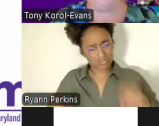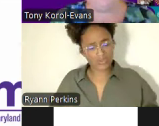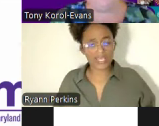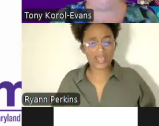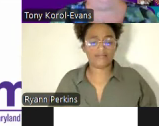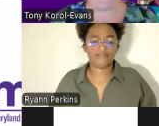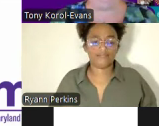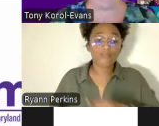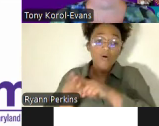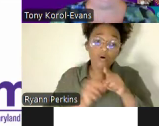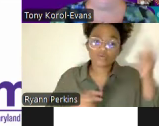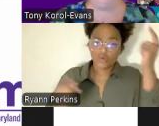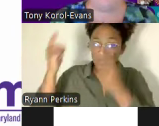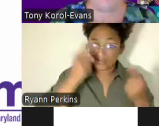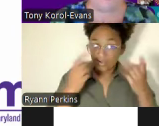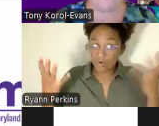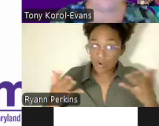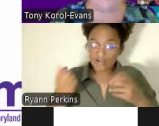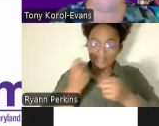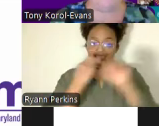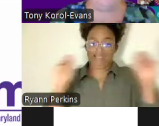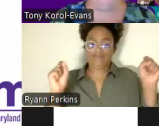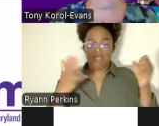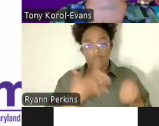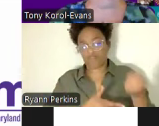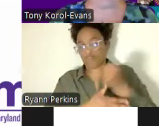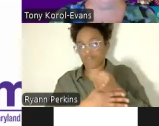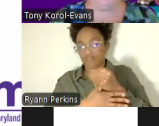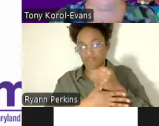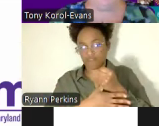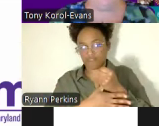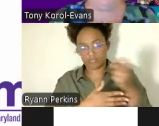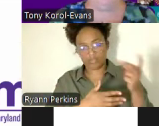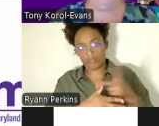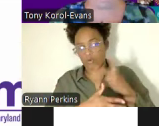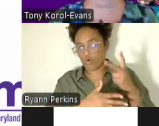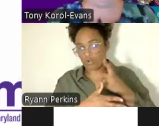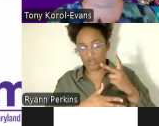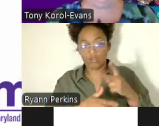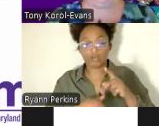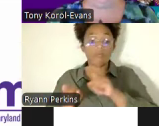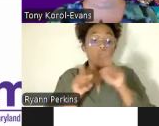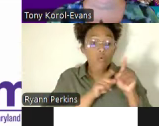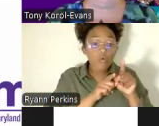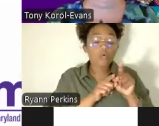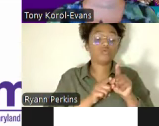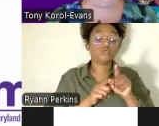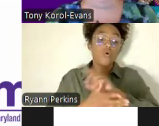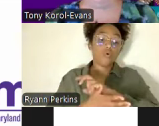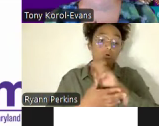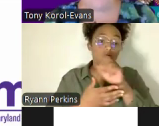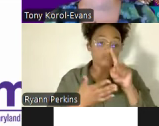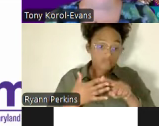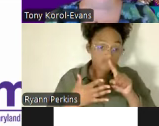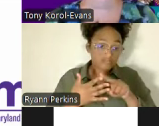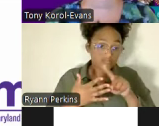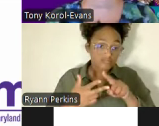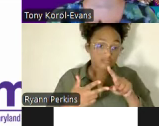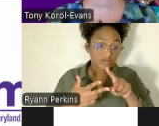planning, again, always safety top priority. Transportation. What if they want to get an abortion, but they don't